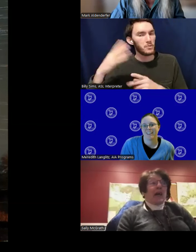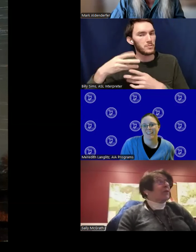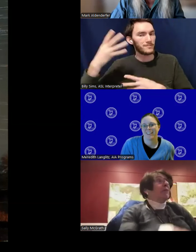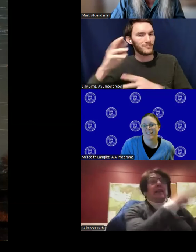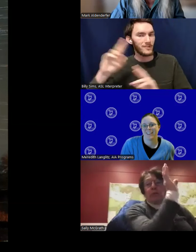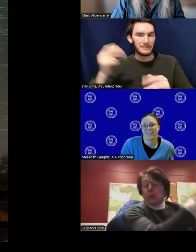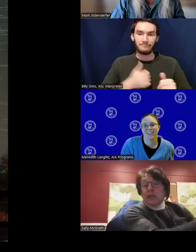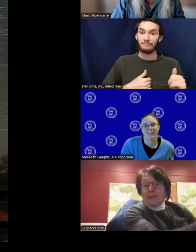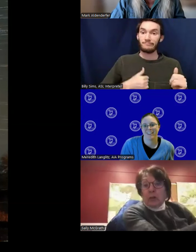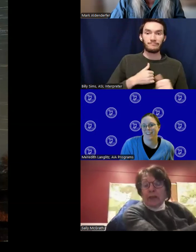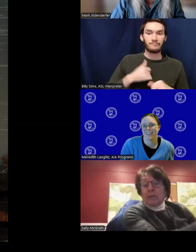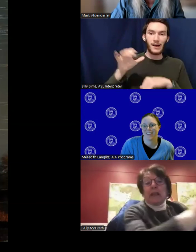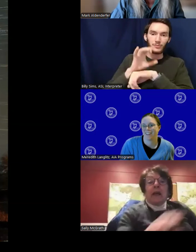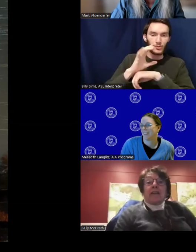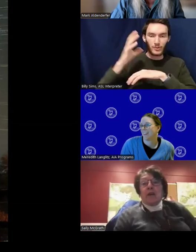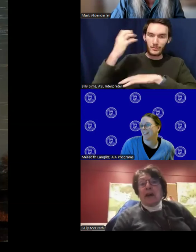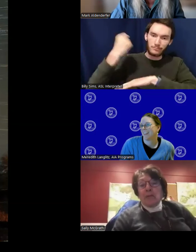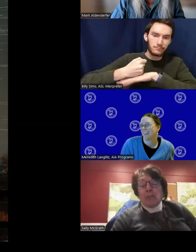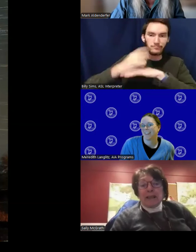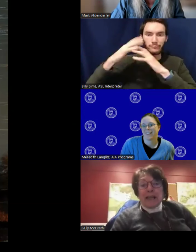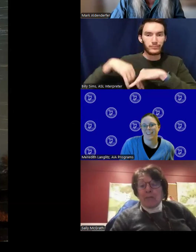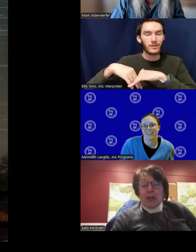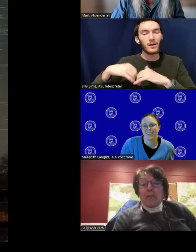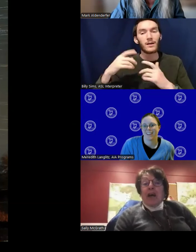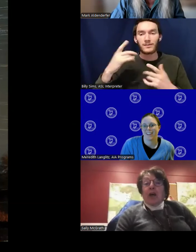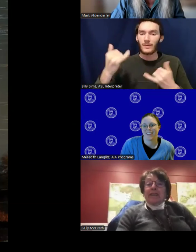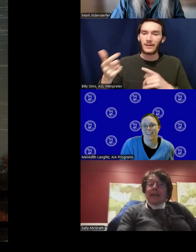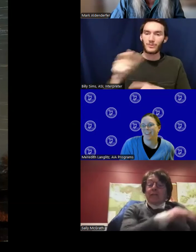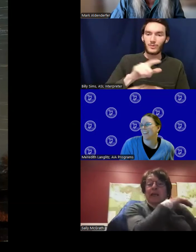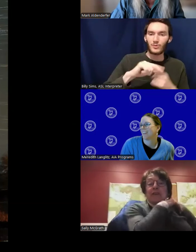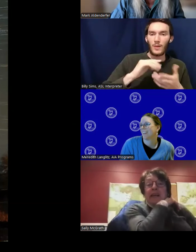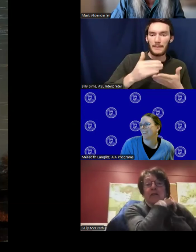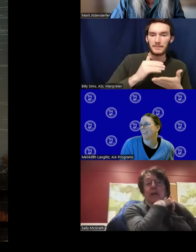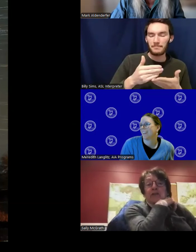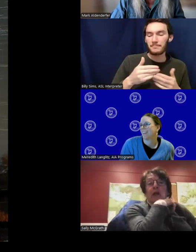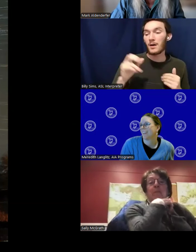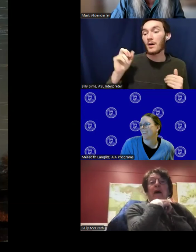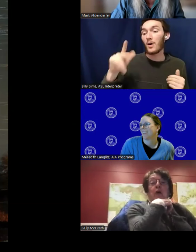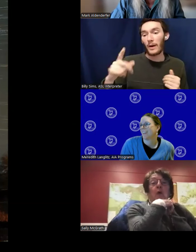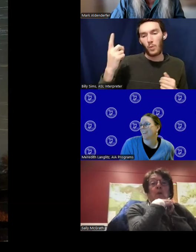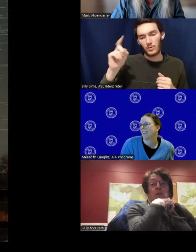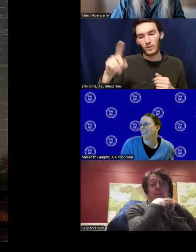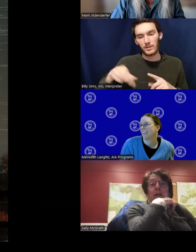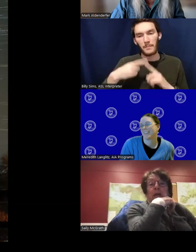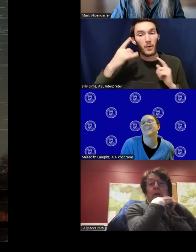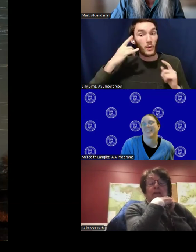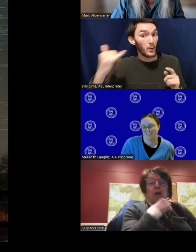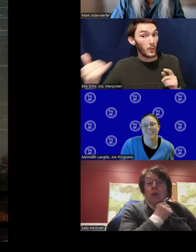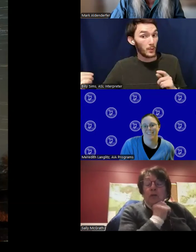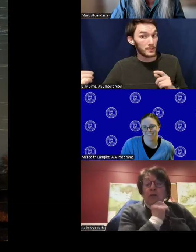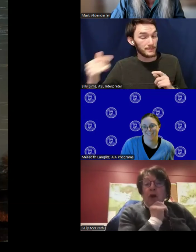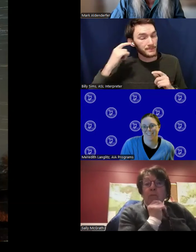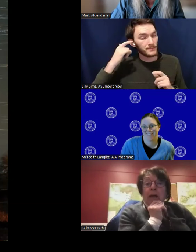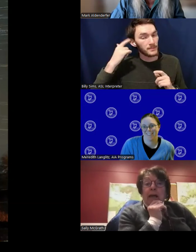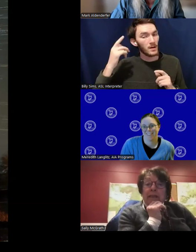about that. My computer just quit on me. So now I'm on my laptop. Okay, we have a nice question about gold. Was the